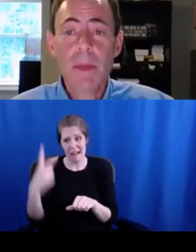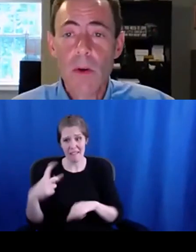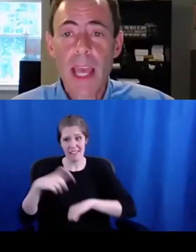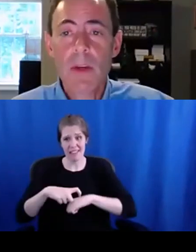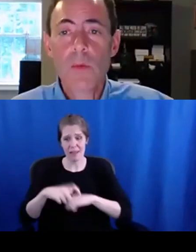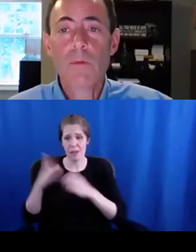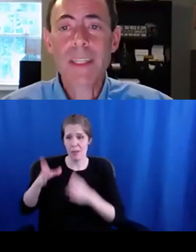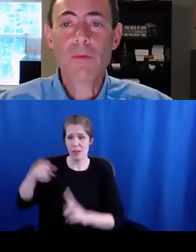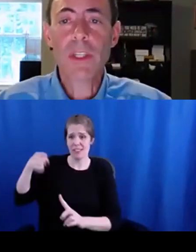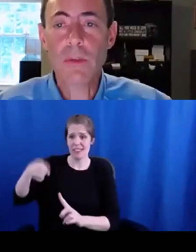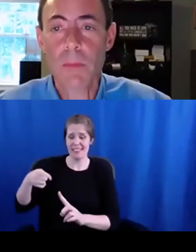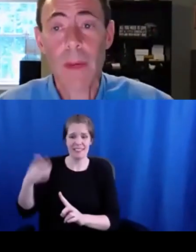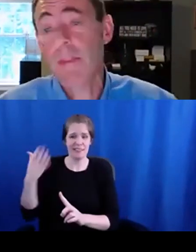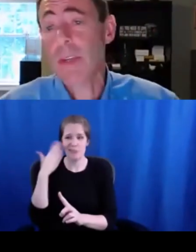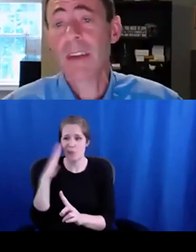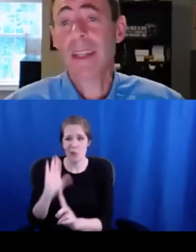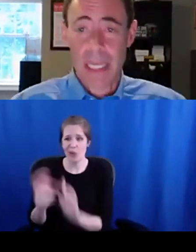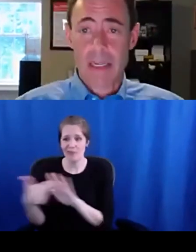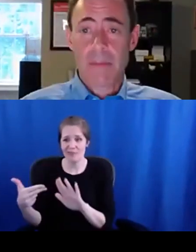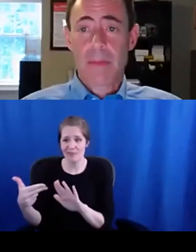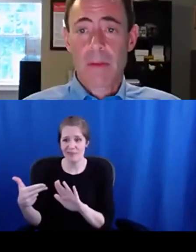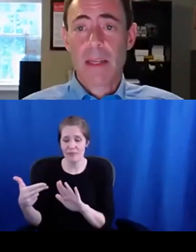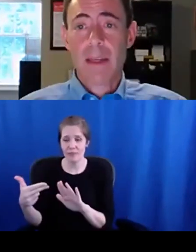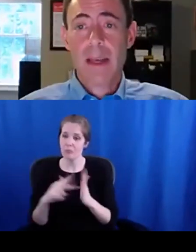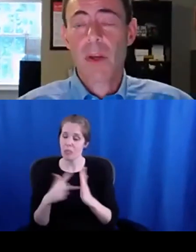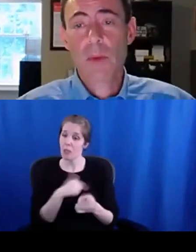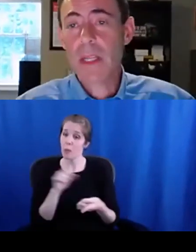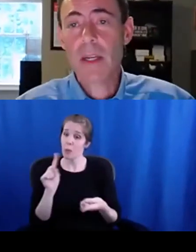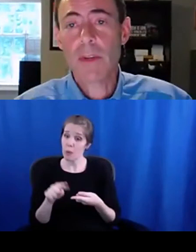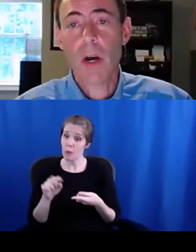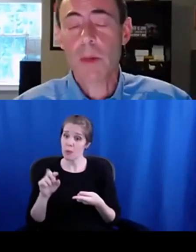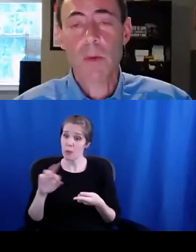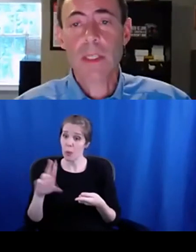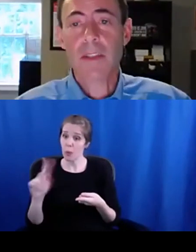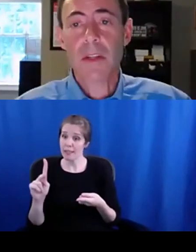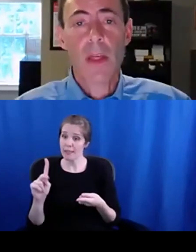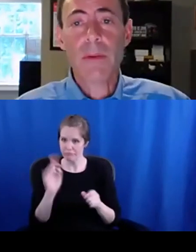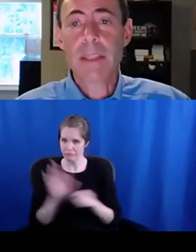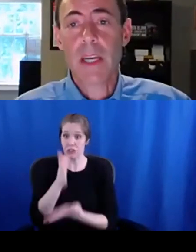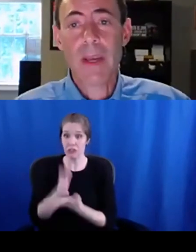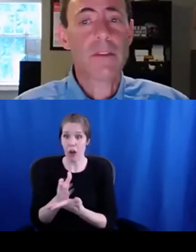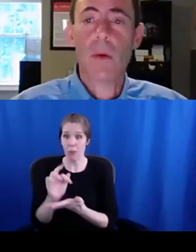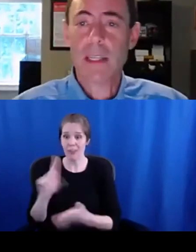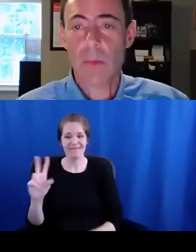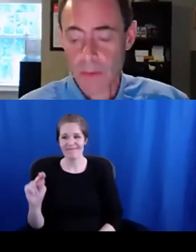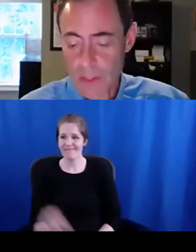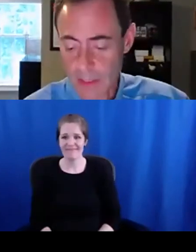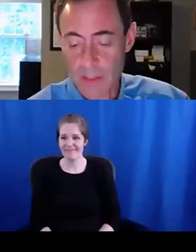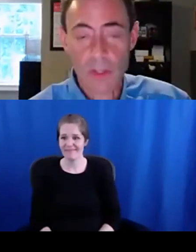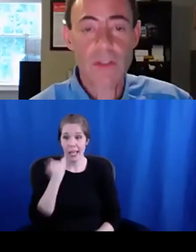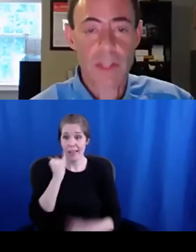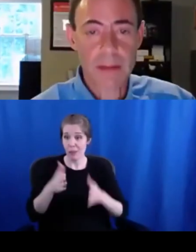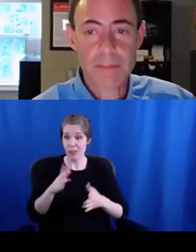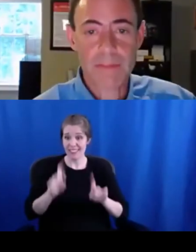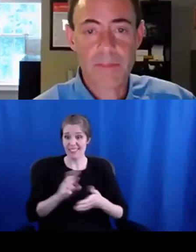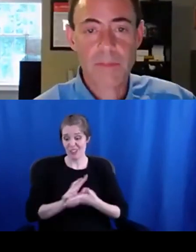be okay because we've risk reduced, but we haven't risk eliminated, right? Because we really don't know if someone was tested 3 weeks ago. We have no idea what their status is